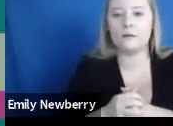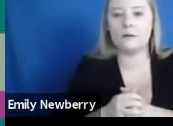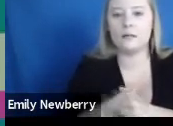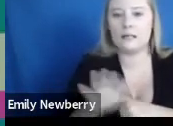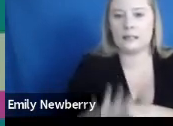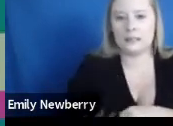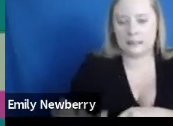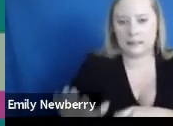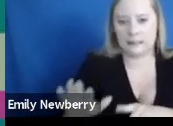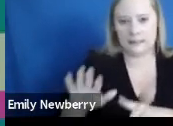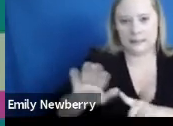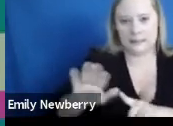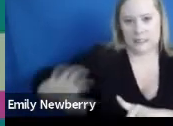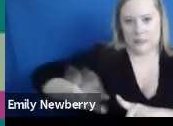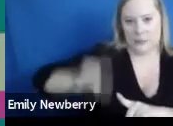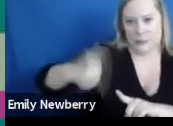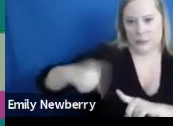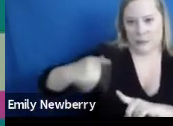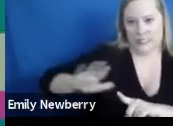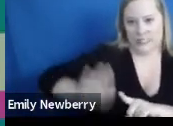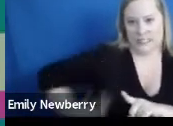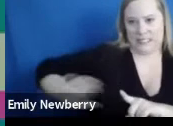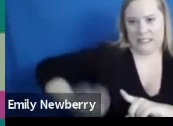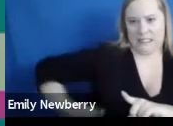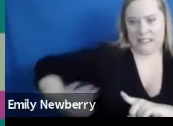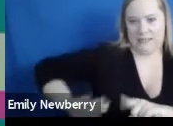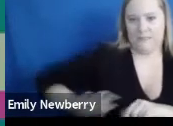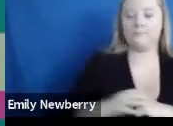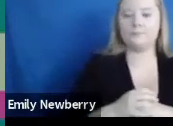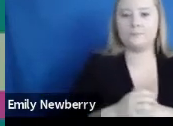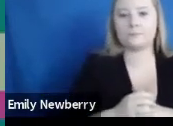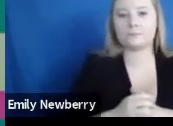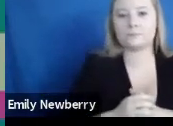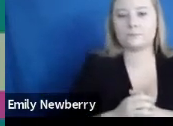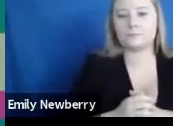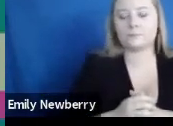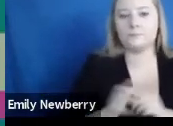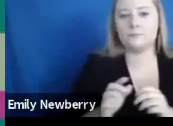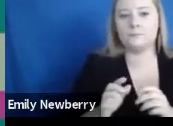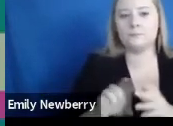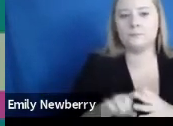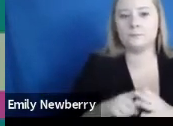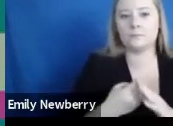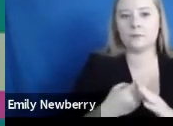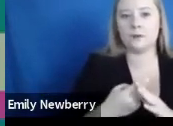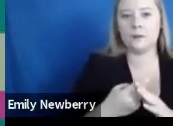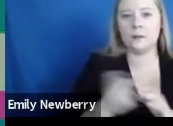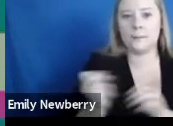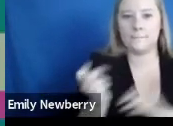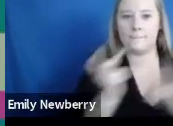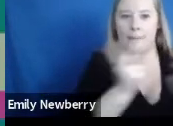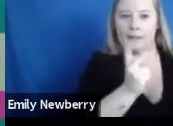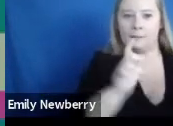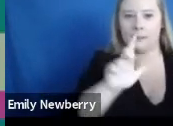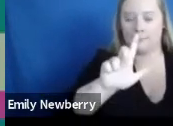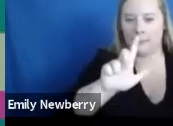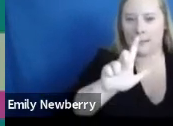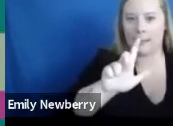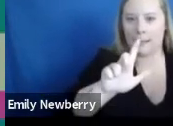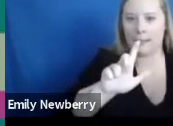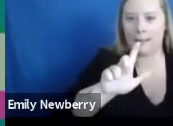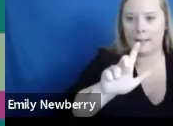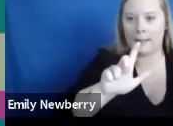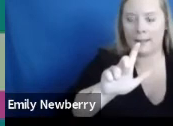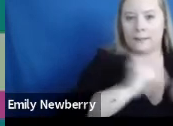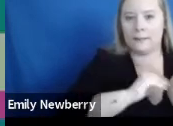and green areas. So if we start again going back to this map, we began with the